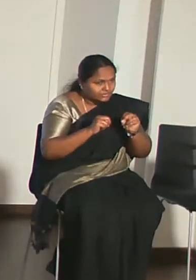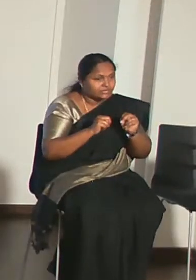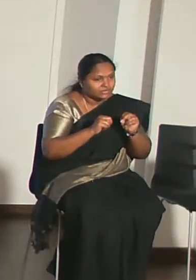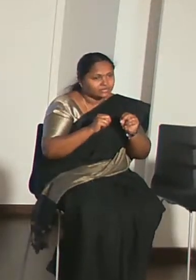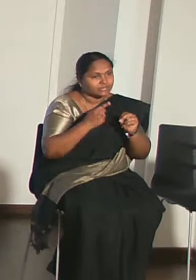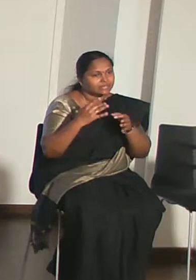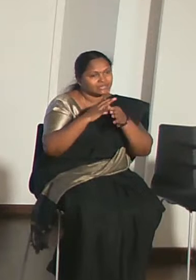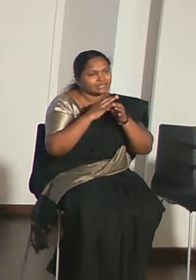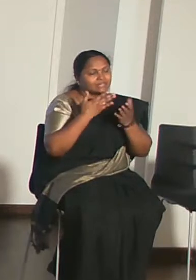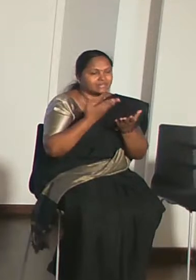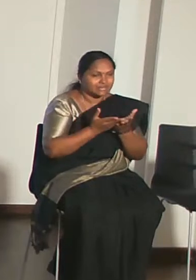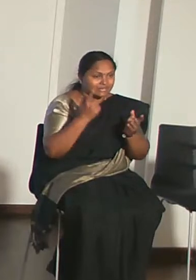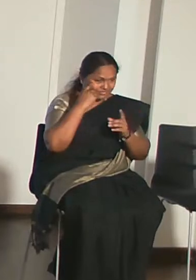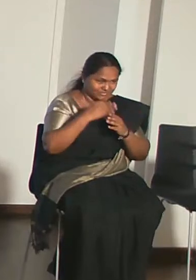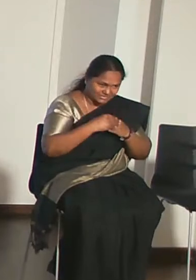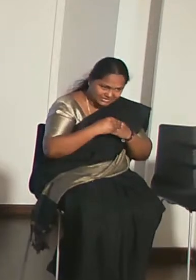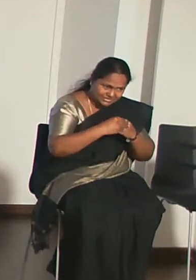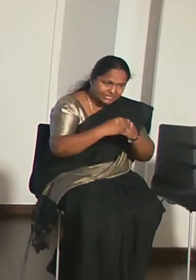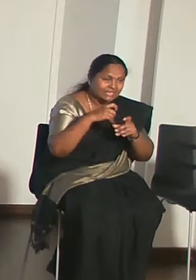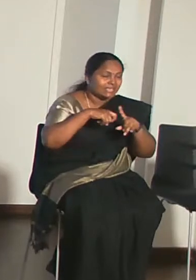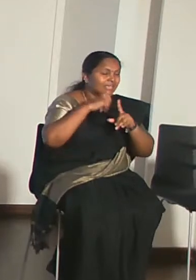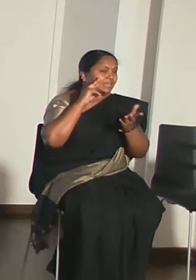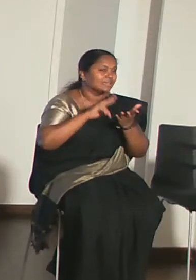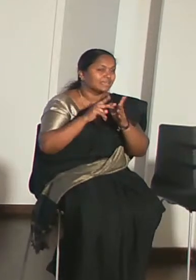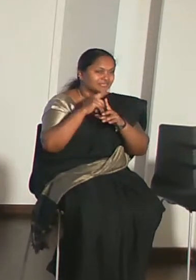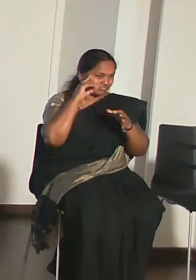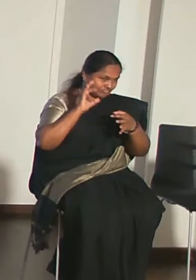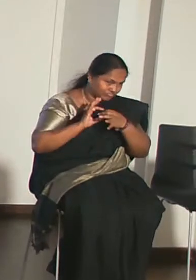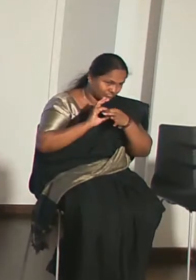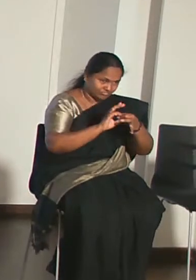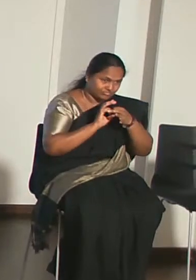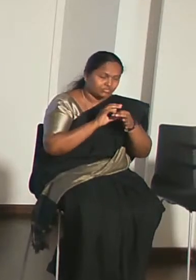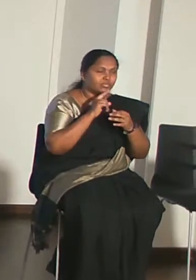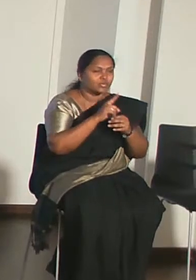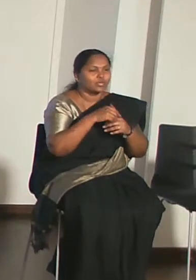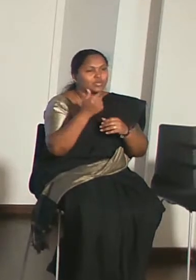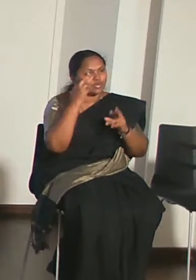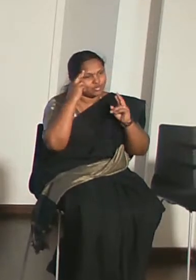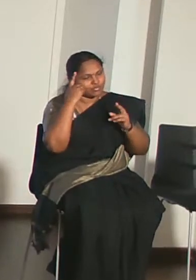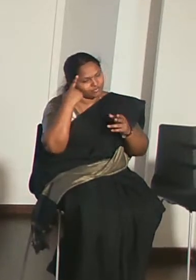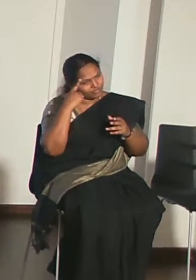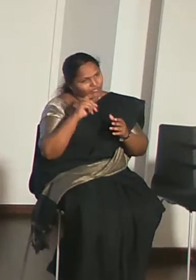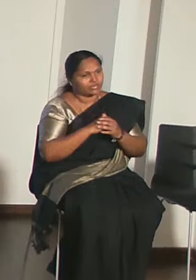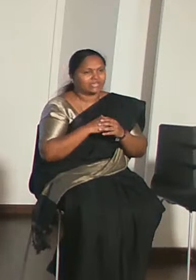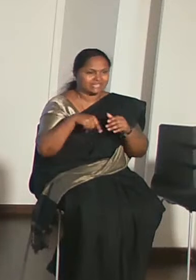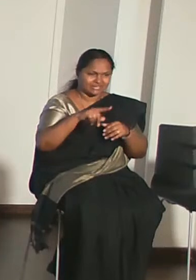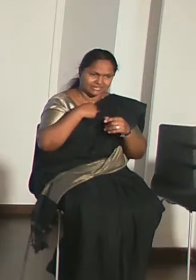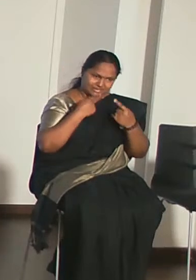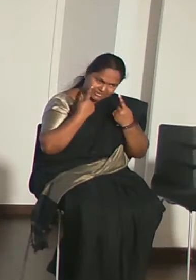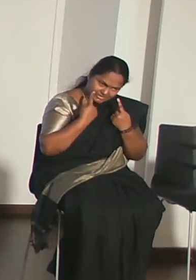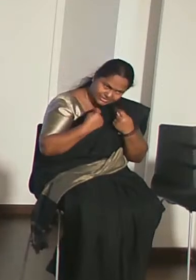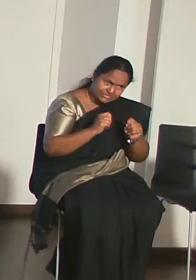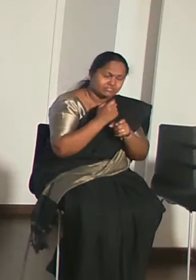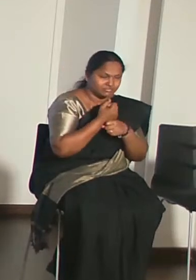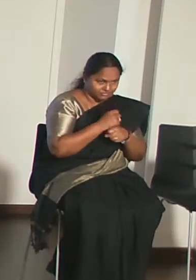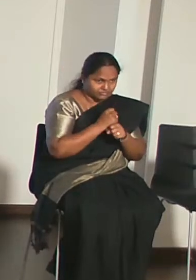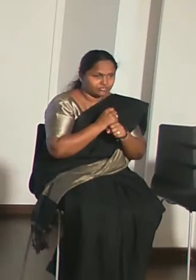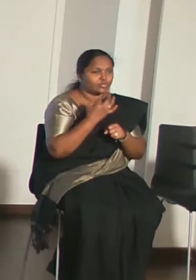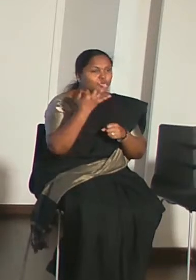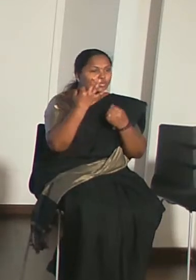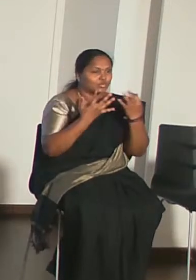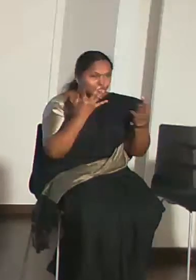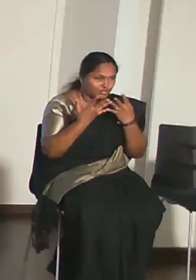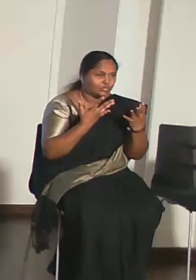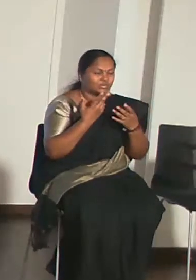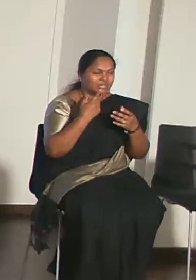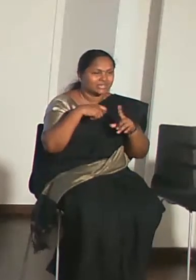lead it in, lead the kind of engagement that one would want to hope for. If you're trying to create new kinds of